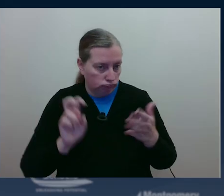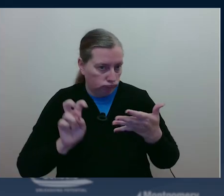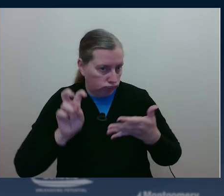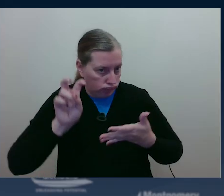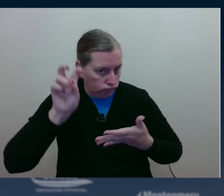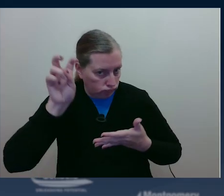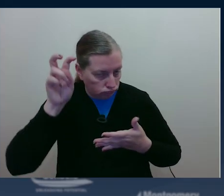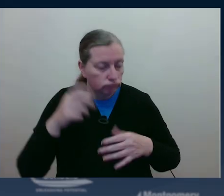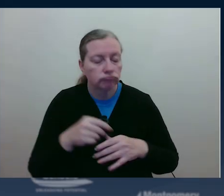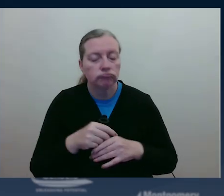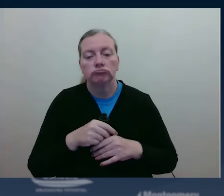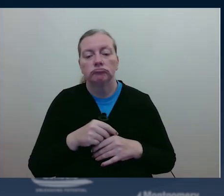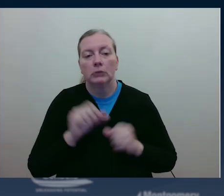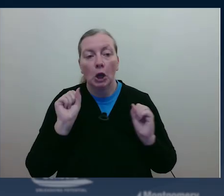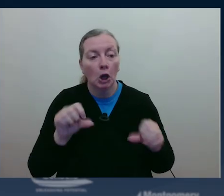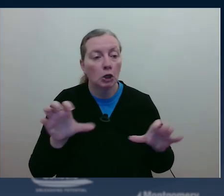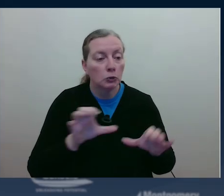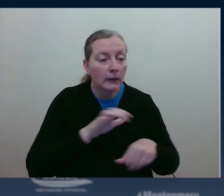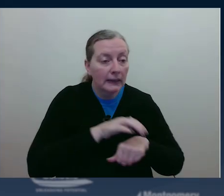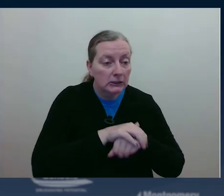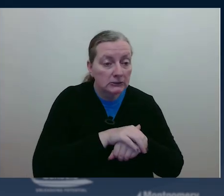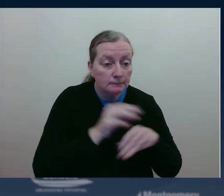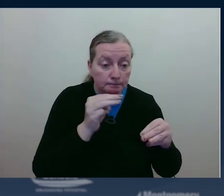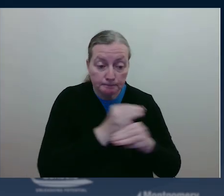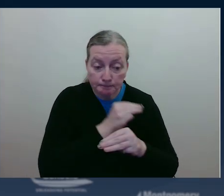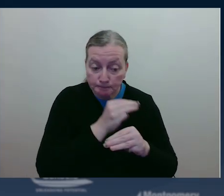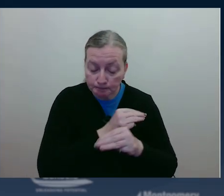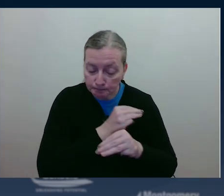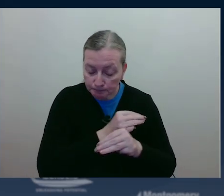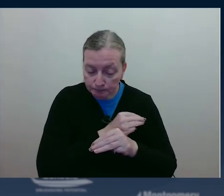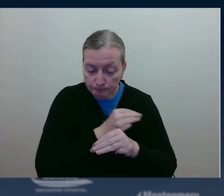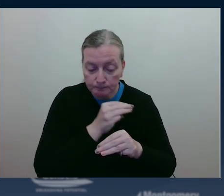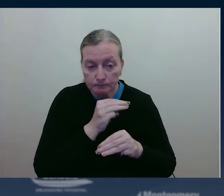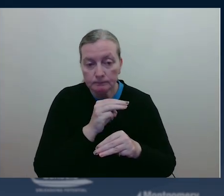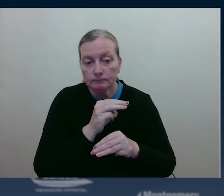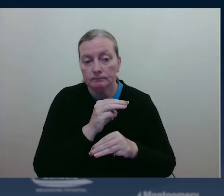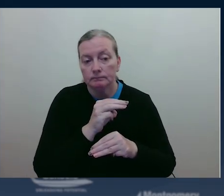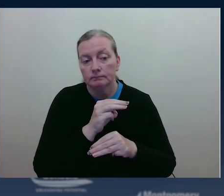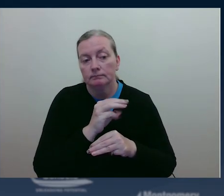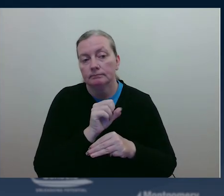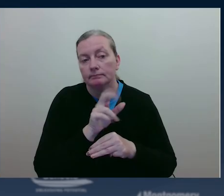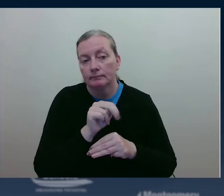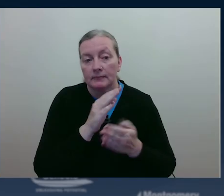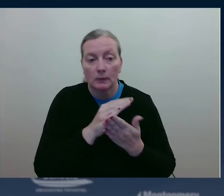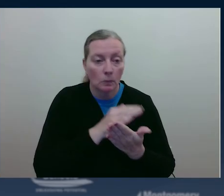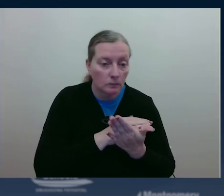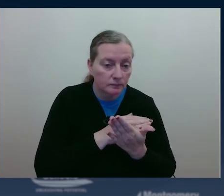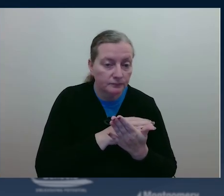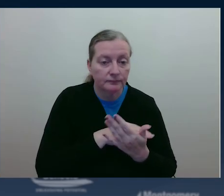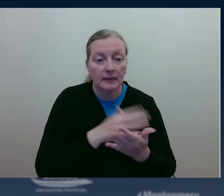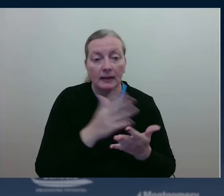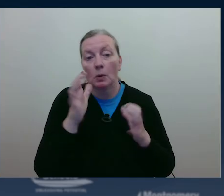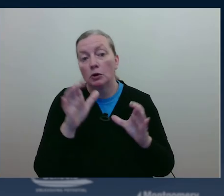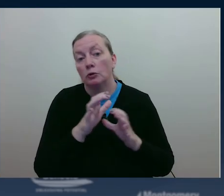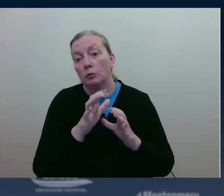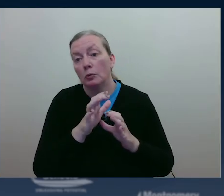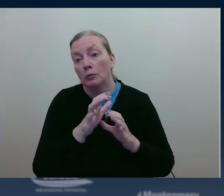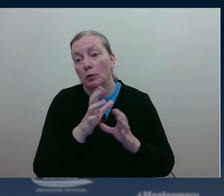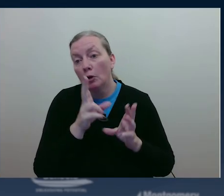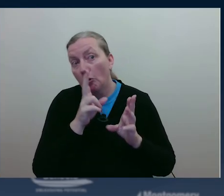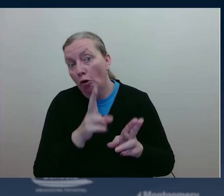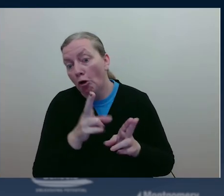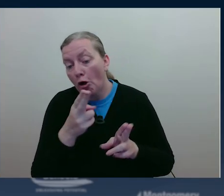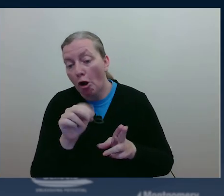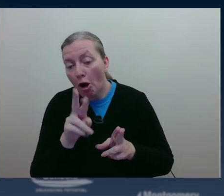English, math, and science courses, whether they want to do honors, IB, AP,